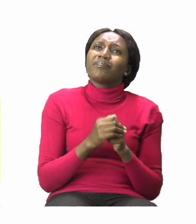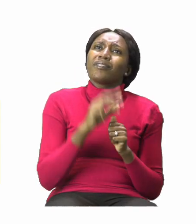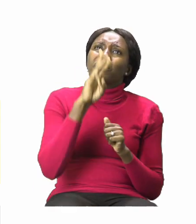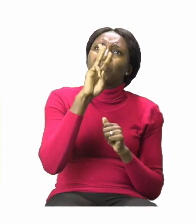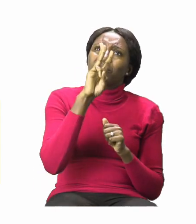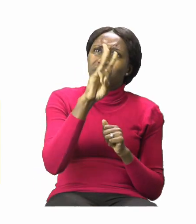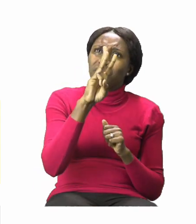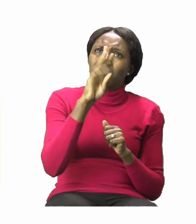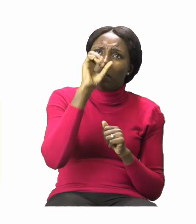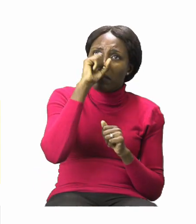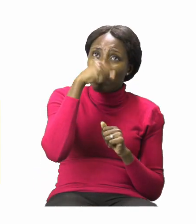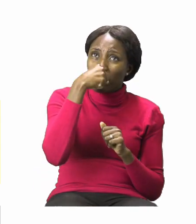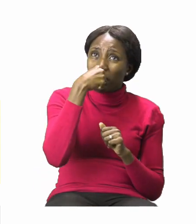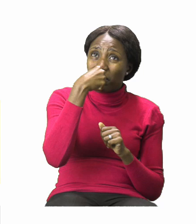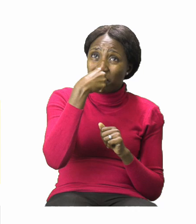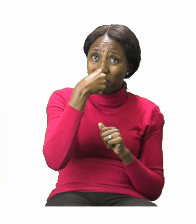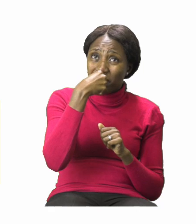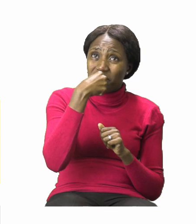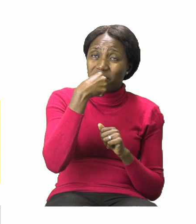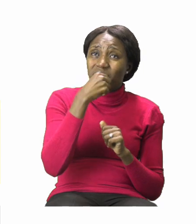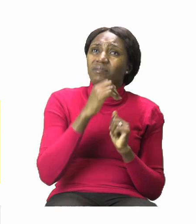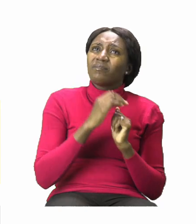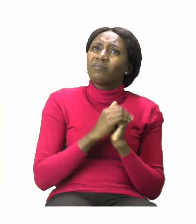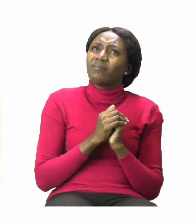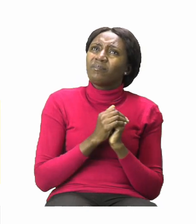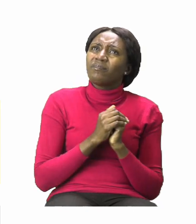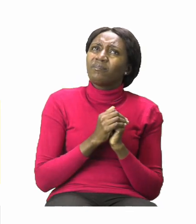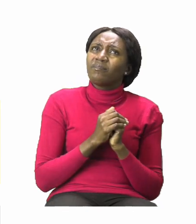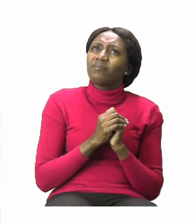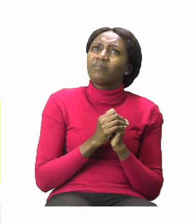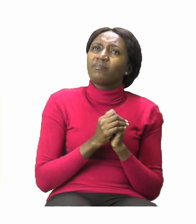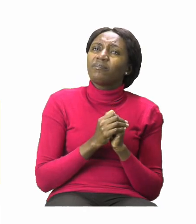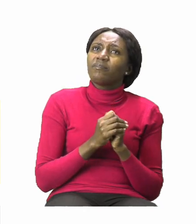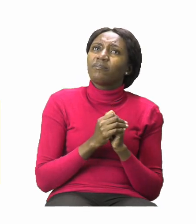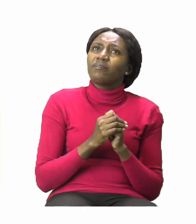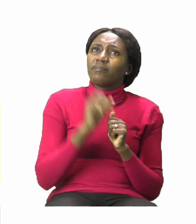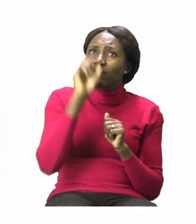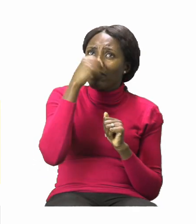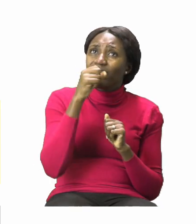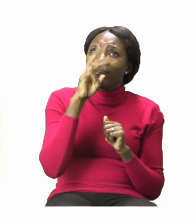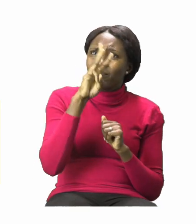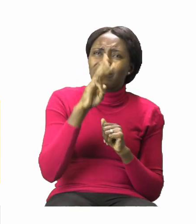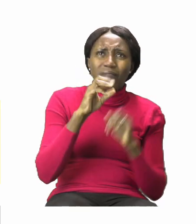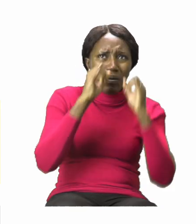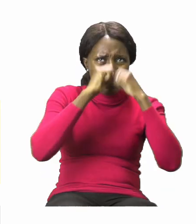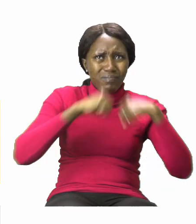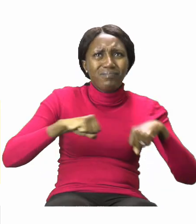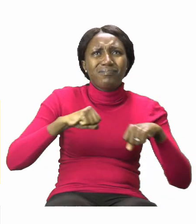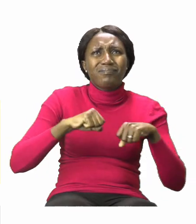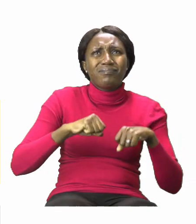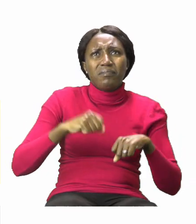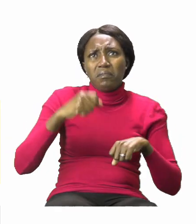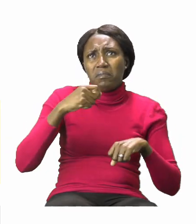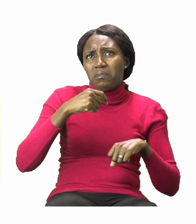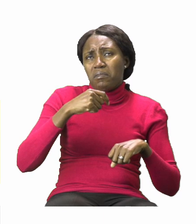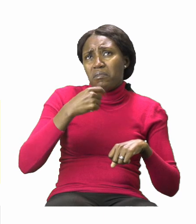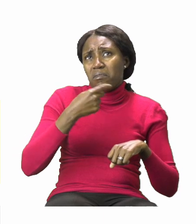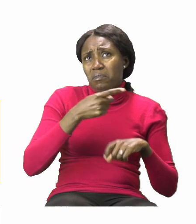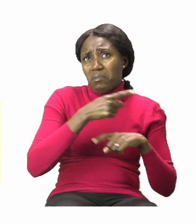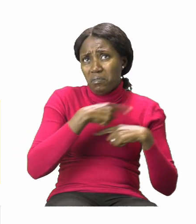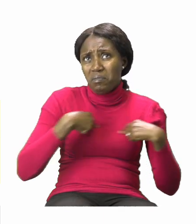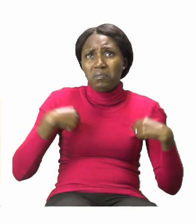3 little pigs. The 3 little pigs decided that they wanted to build a